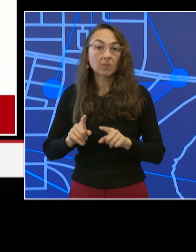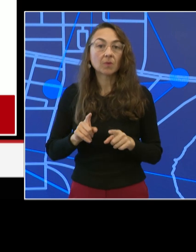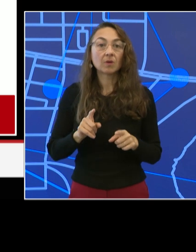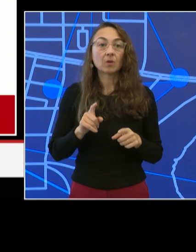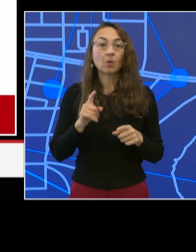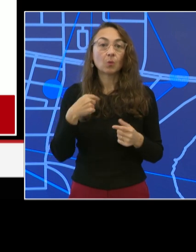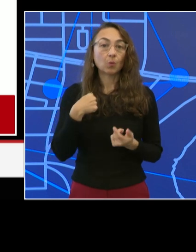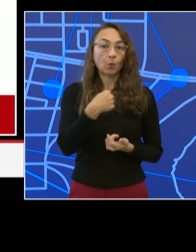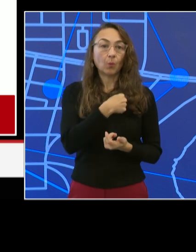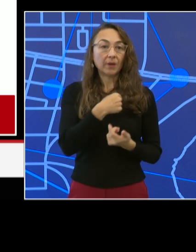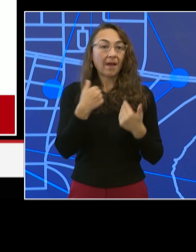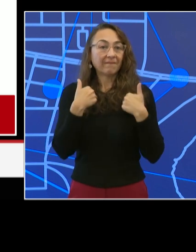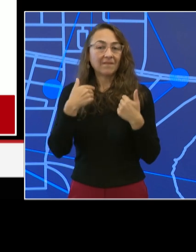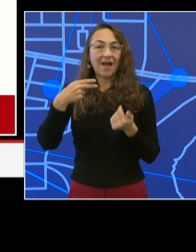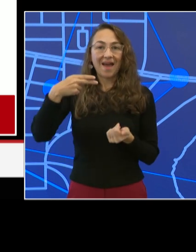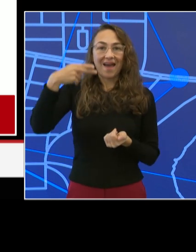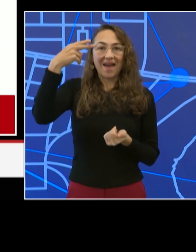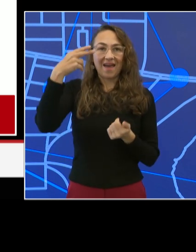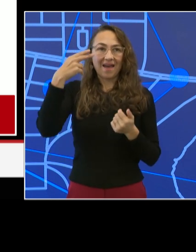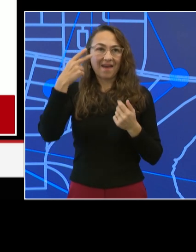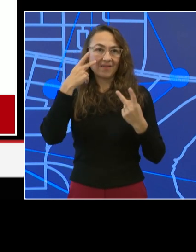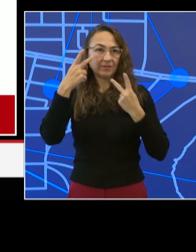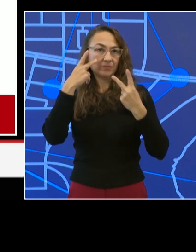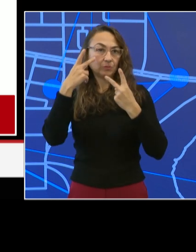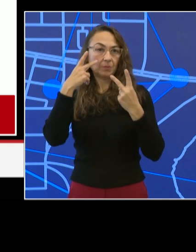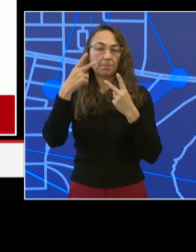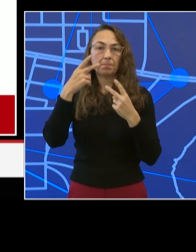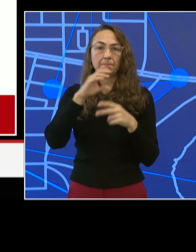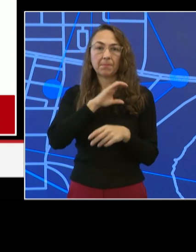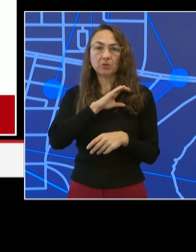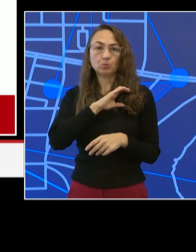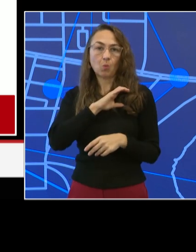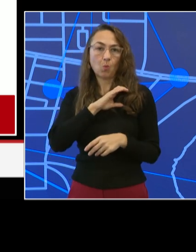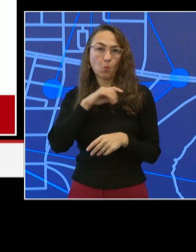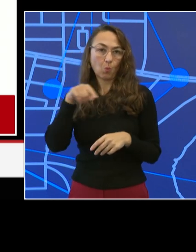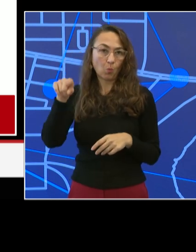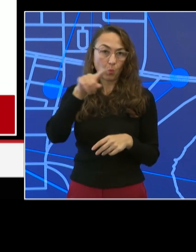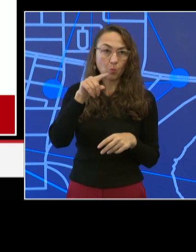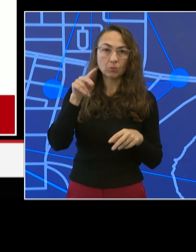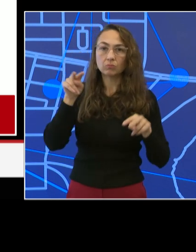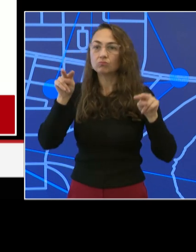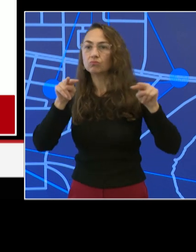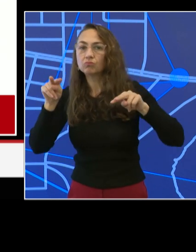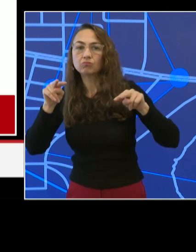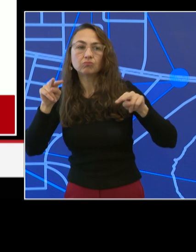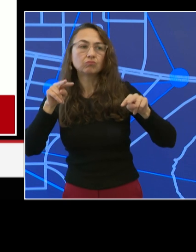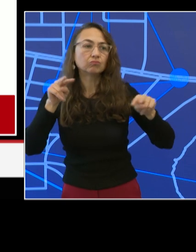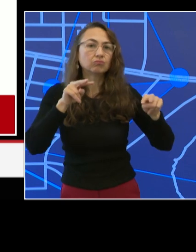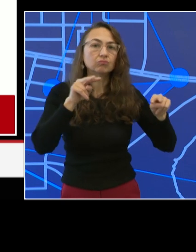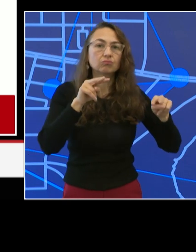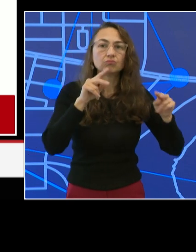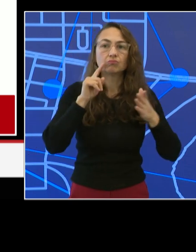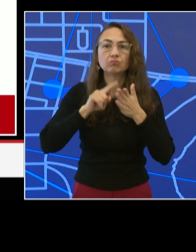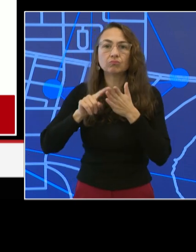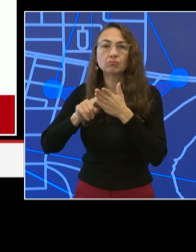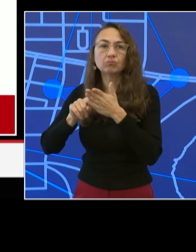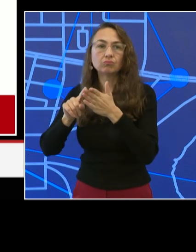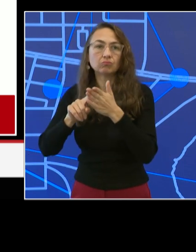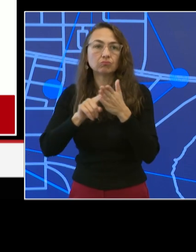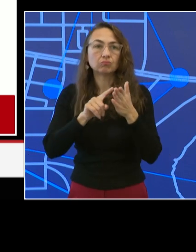high visibility patrols in an area where data is showing us that crimes are at an all-time high or